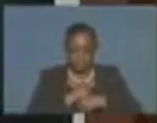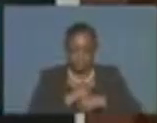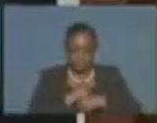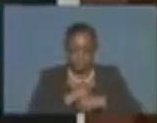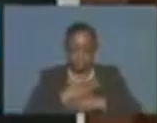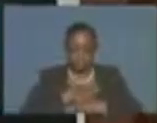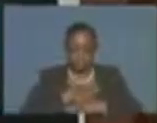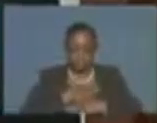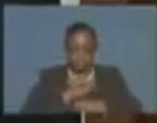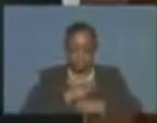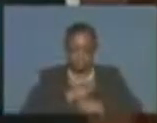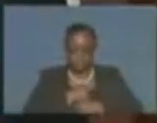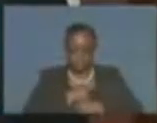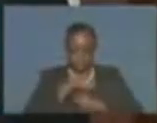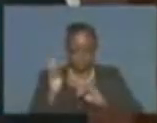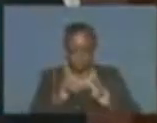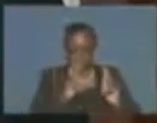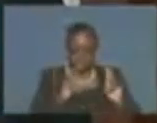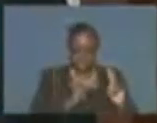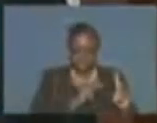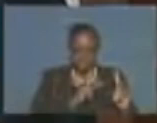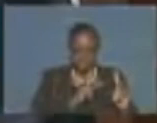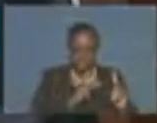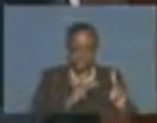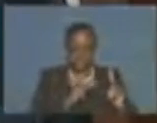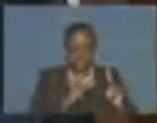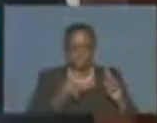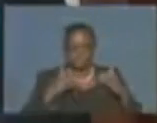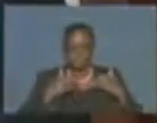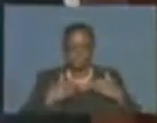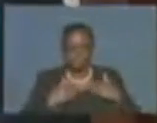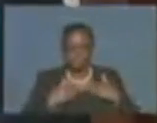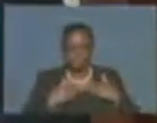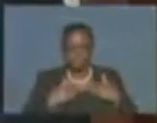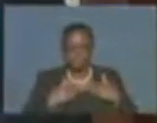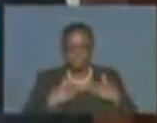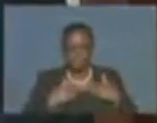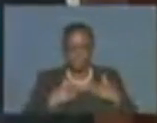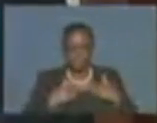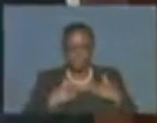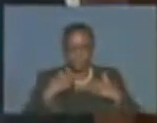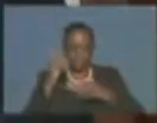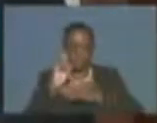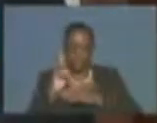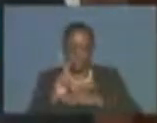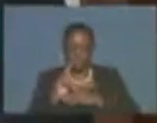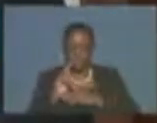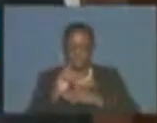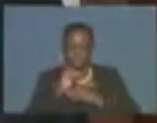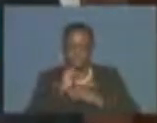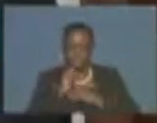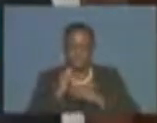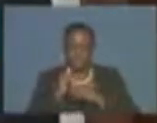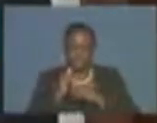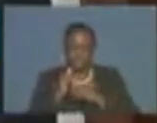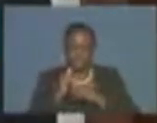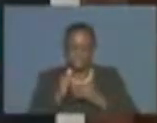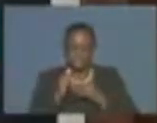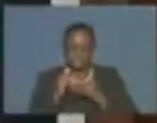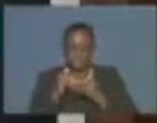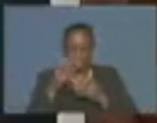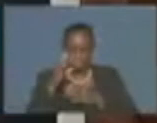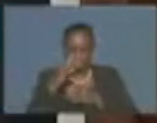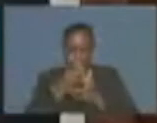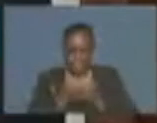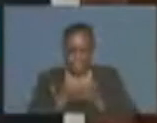of preparation for resolving the debt situation. Ultimately, we are looking to put